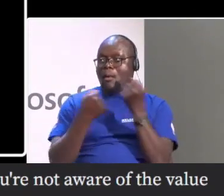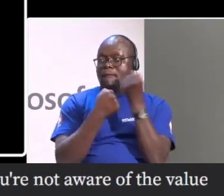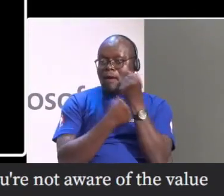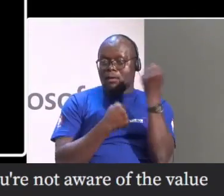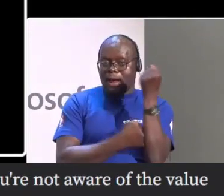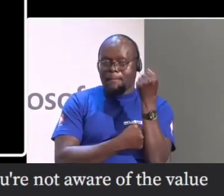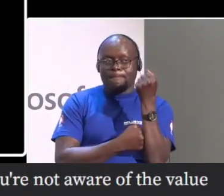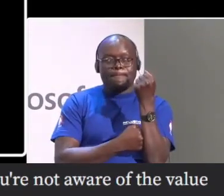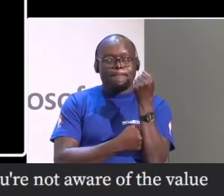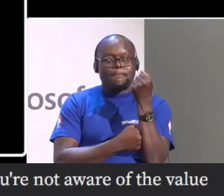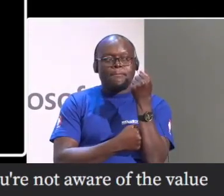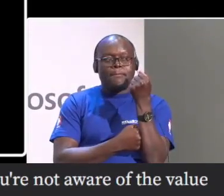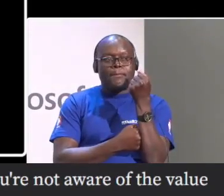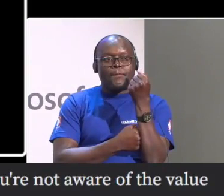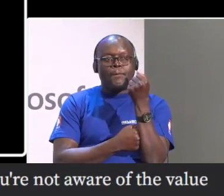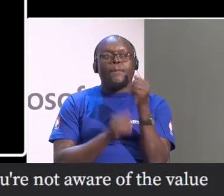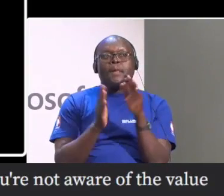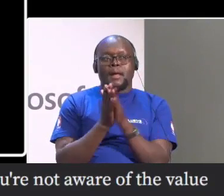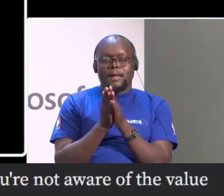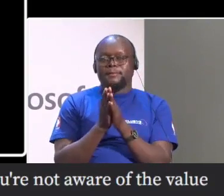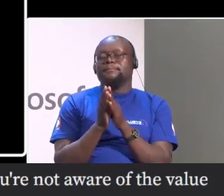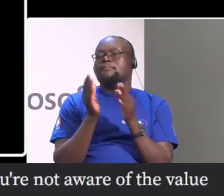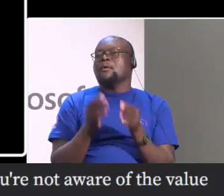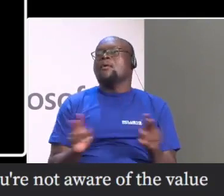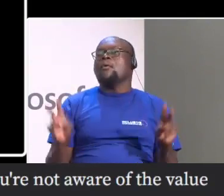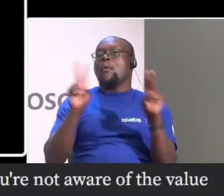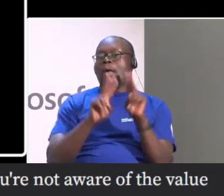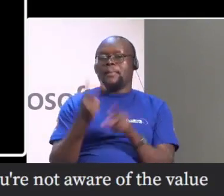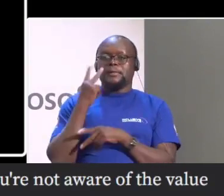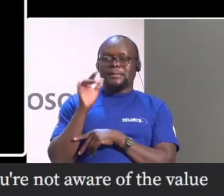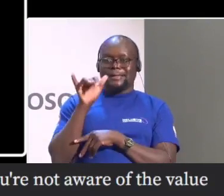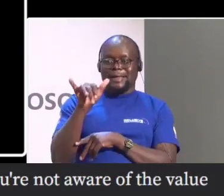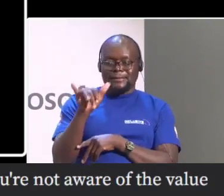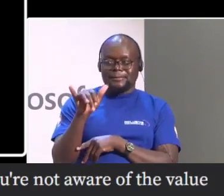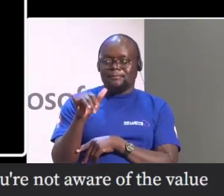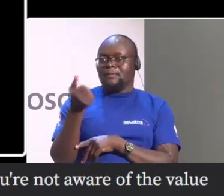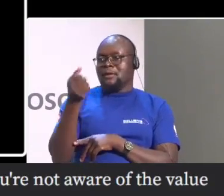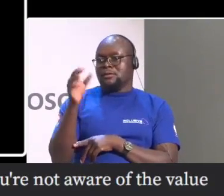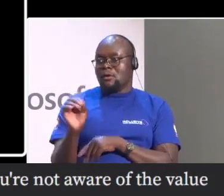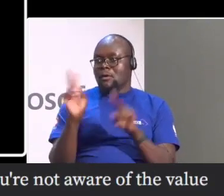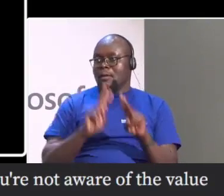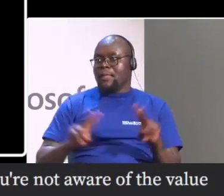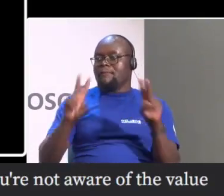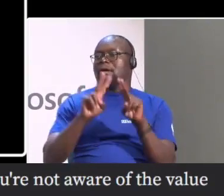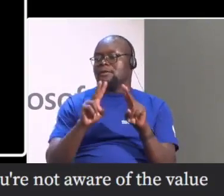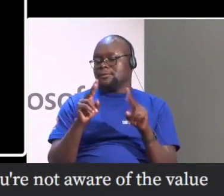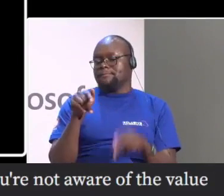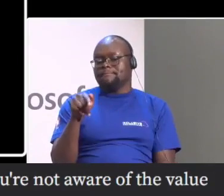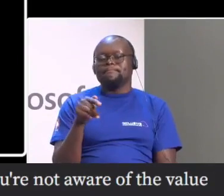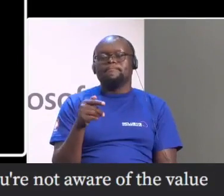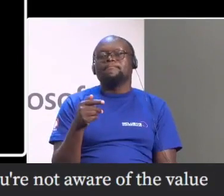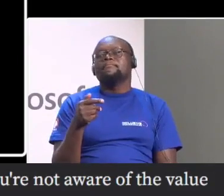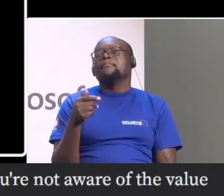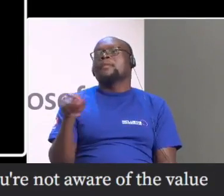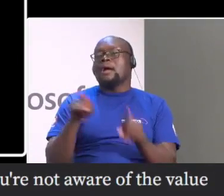force, and definitely worth looking up. So the Valuable started as